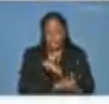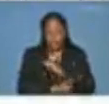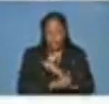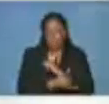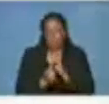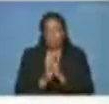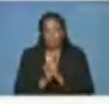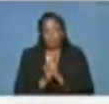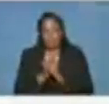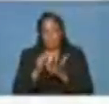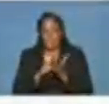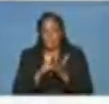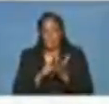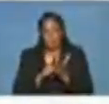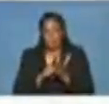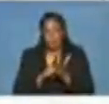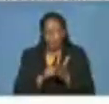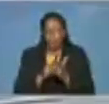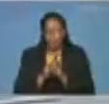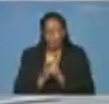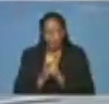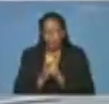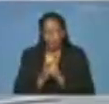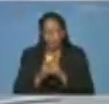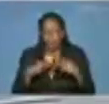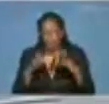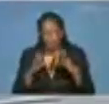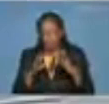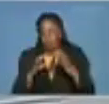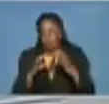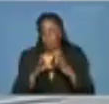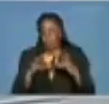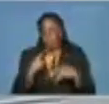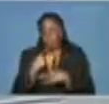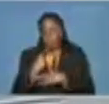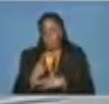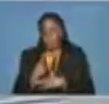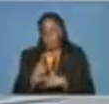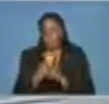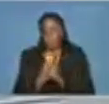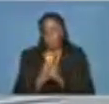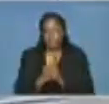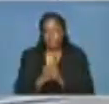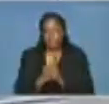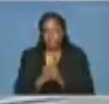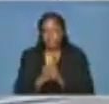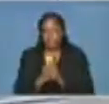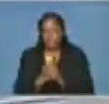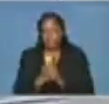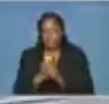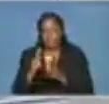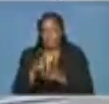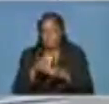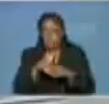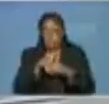this specifically spells out is that within a contract, you will be able to say that a business owned